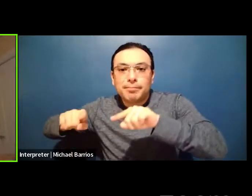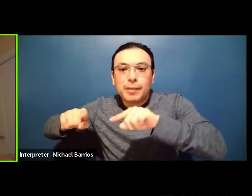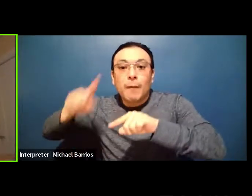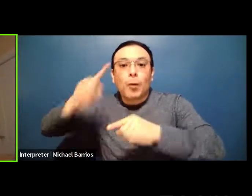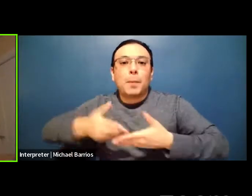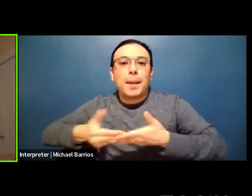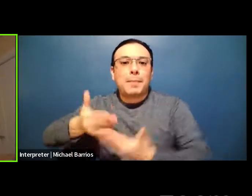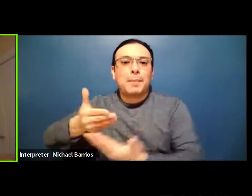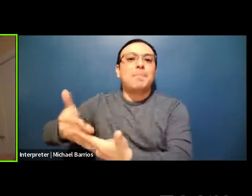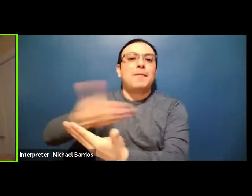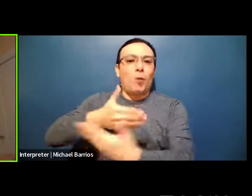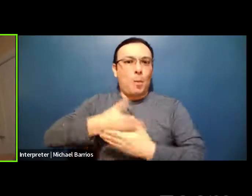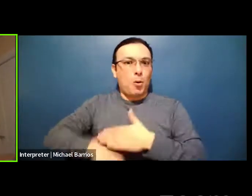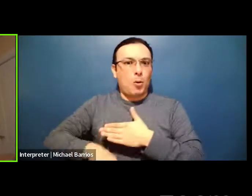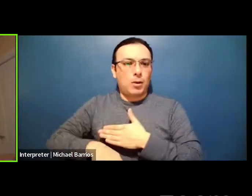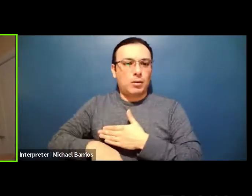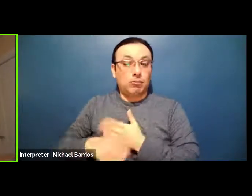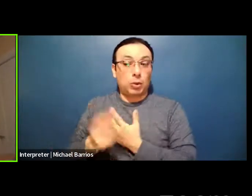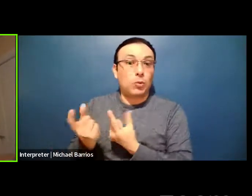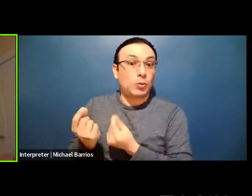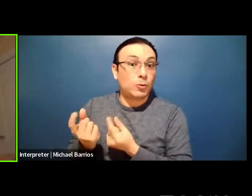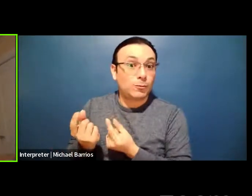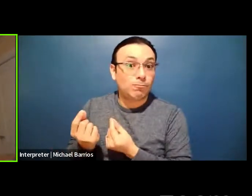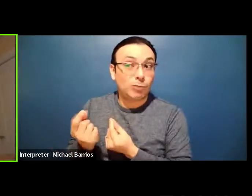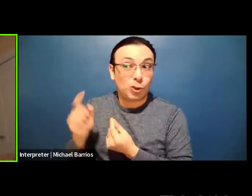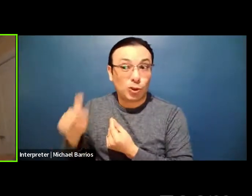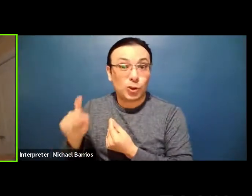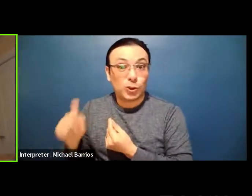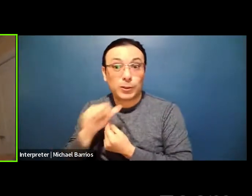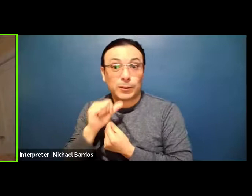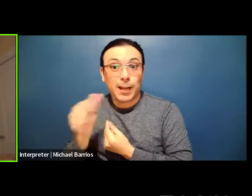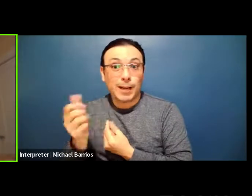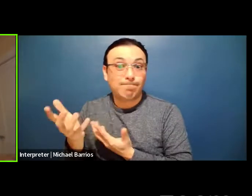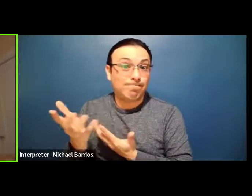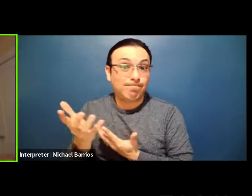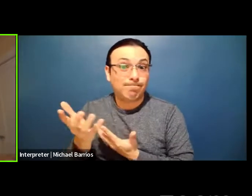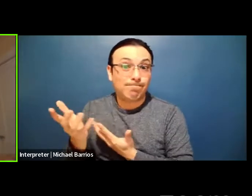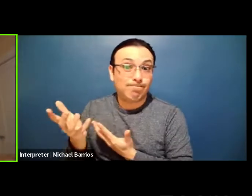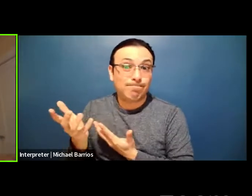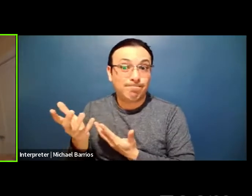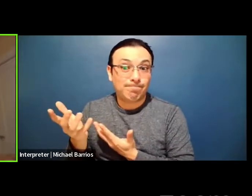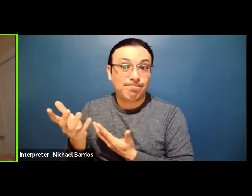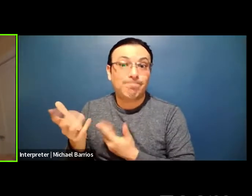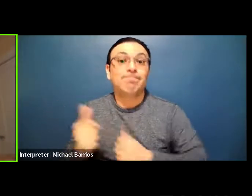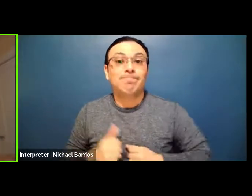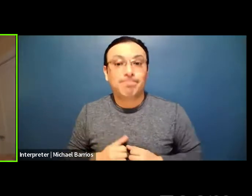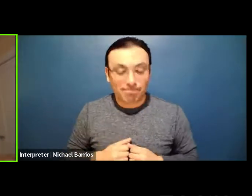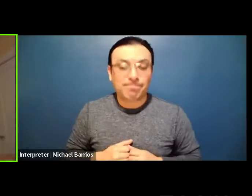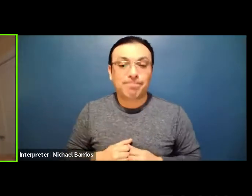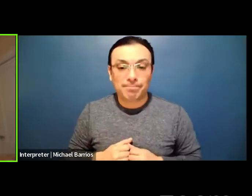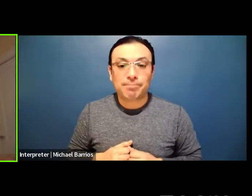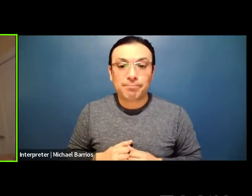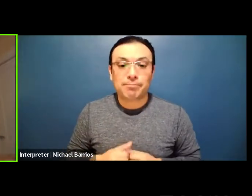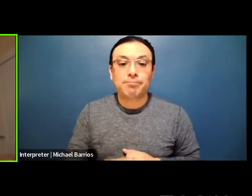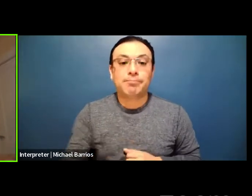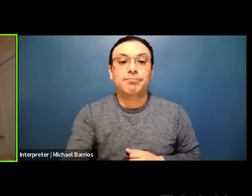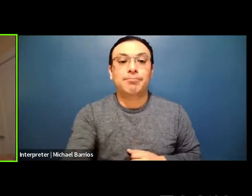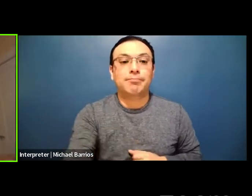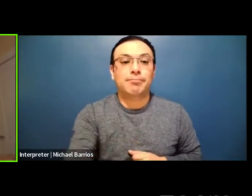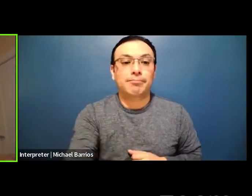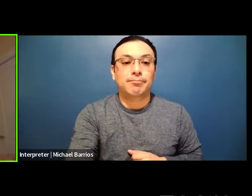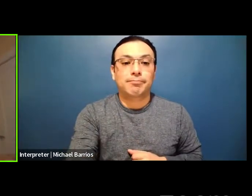But over the course of this series, we have felt ever less need to use a bioethical